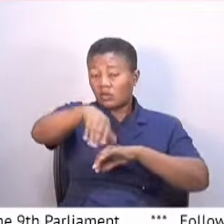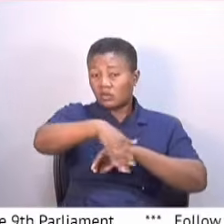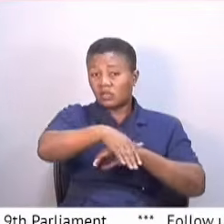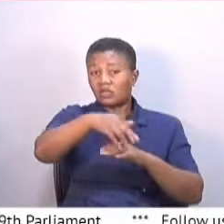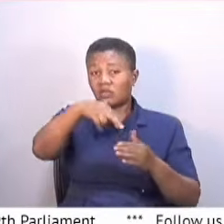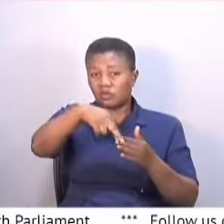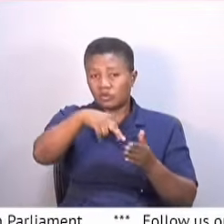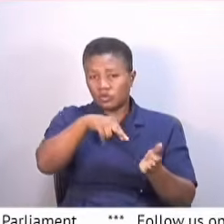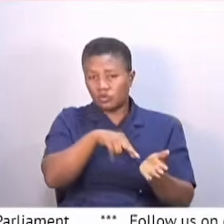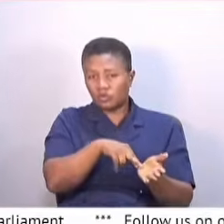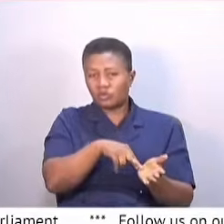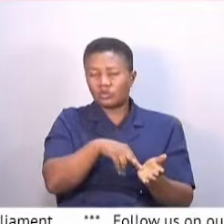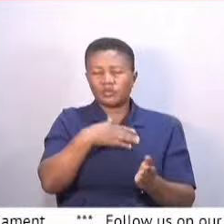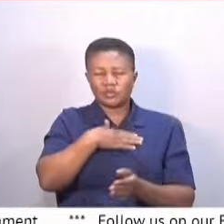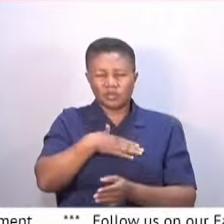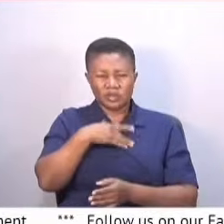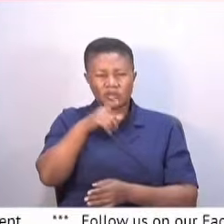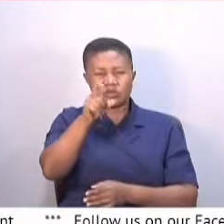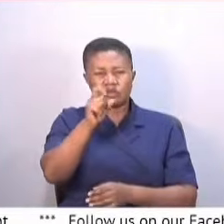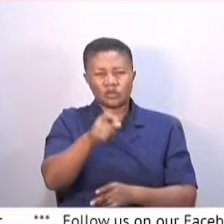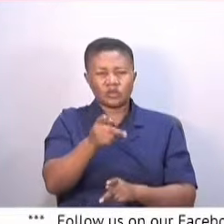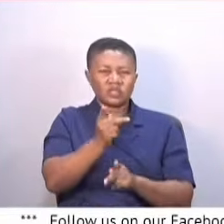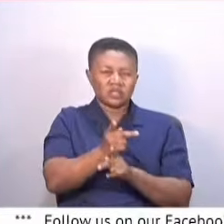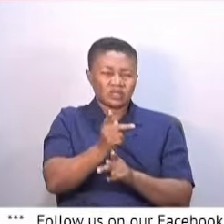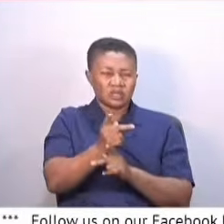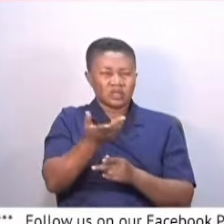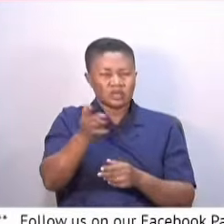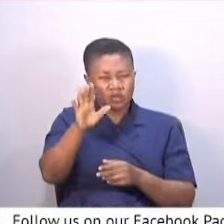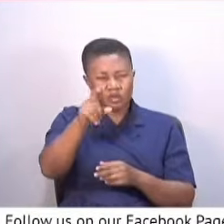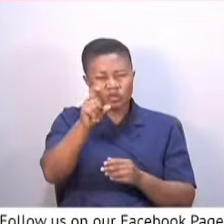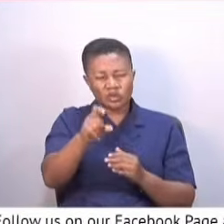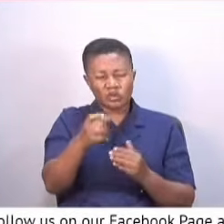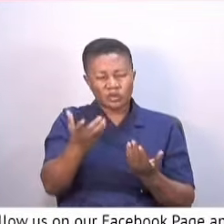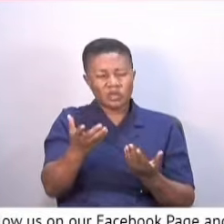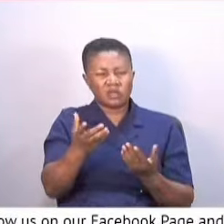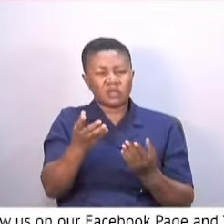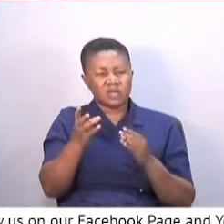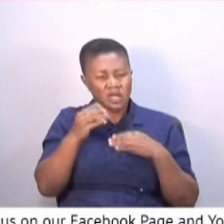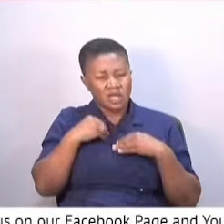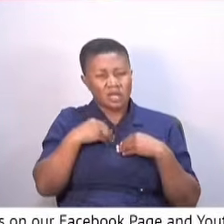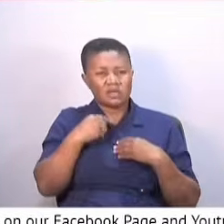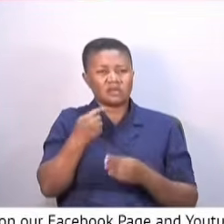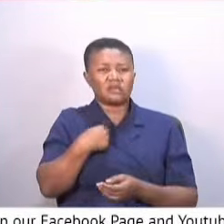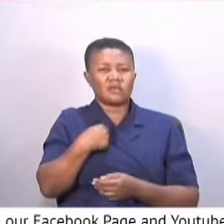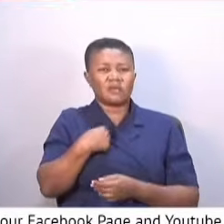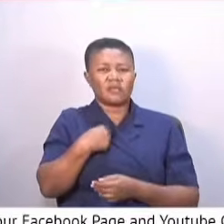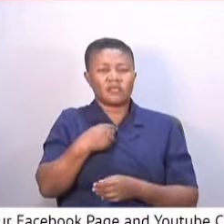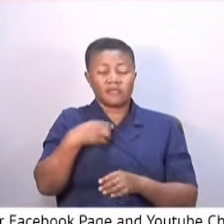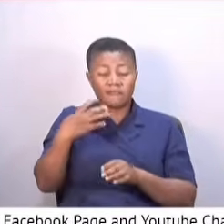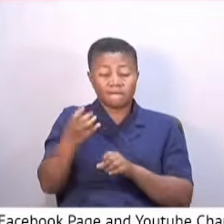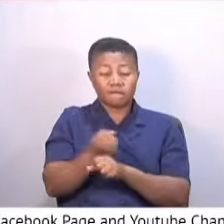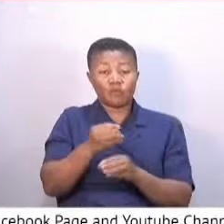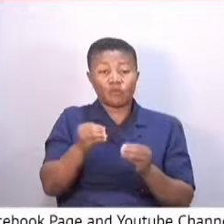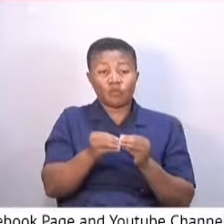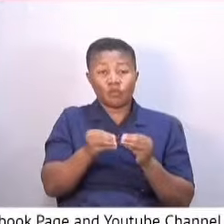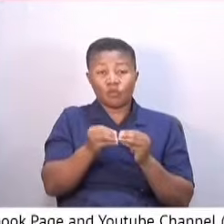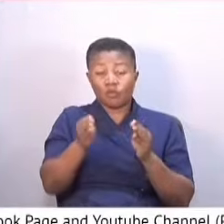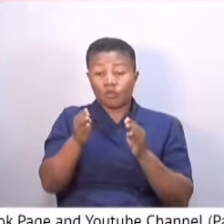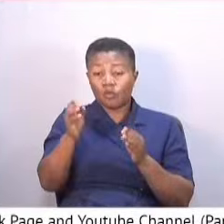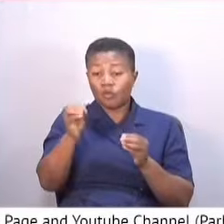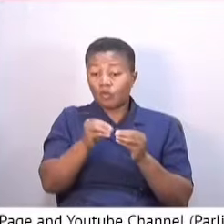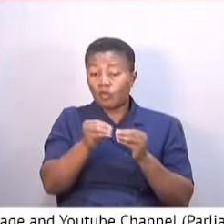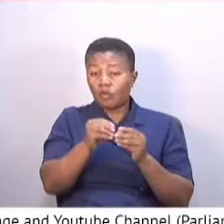bear with me. I have accommodated everybody. I took more people from here